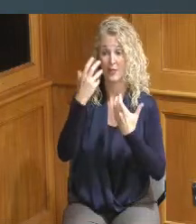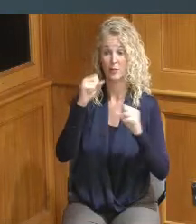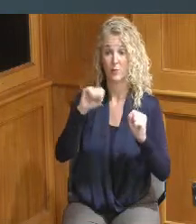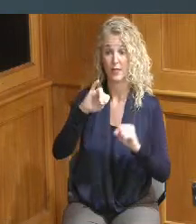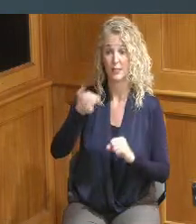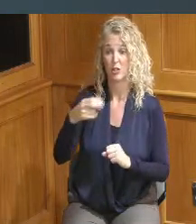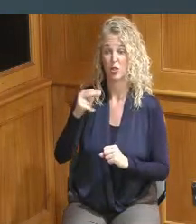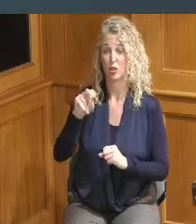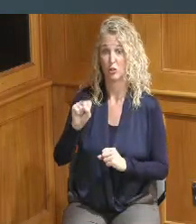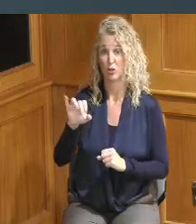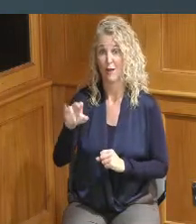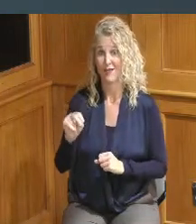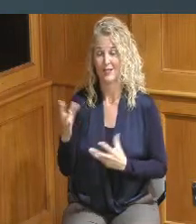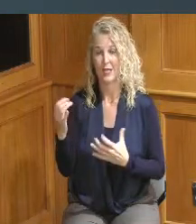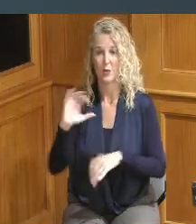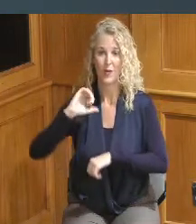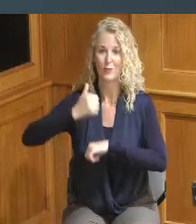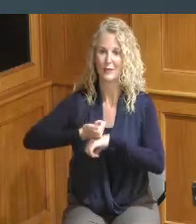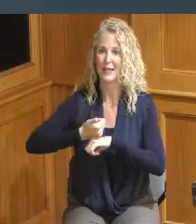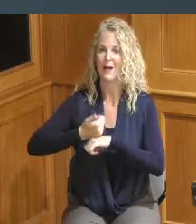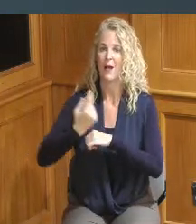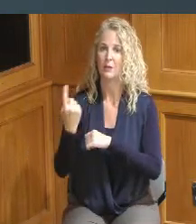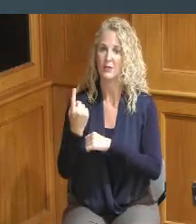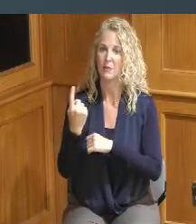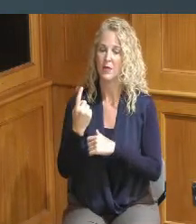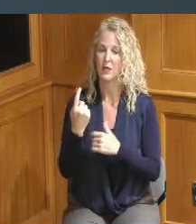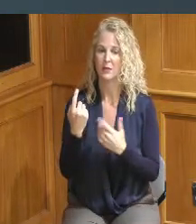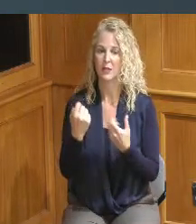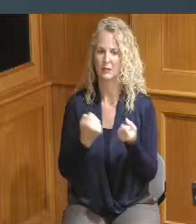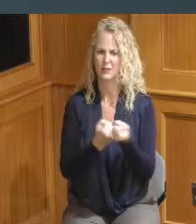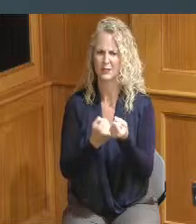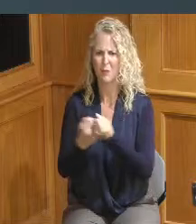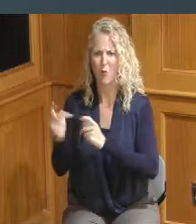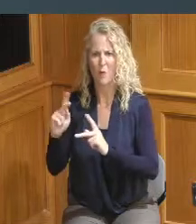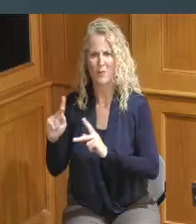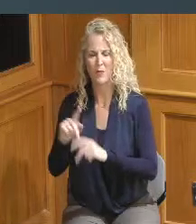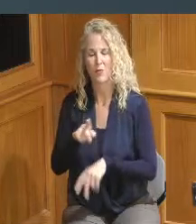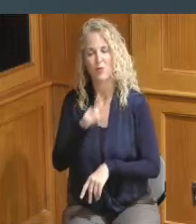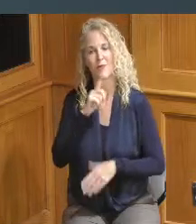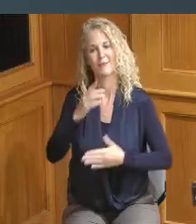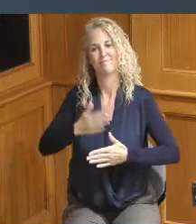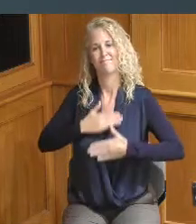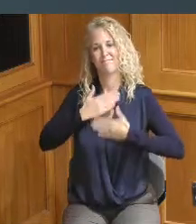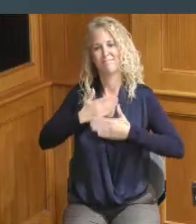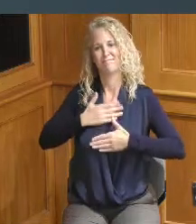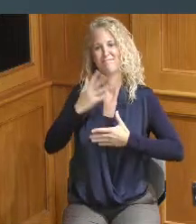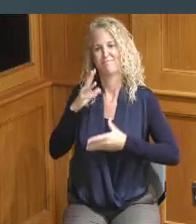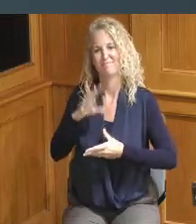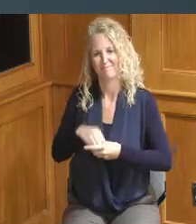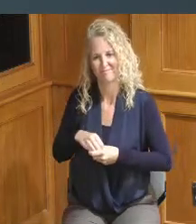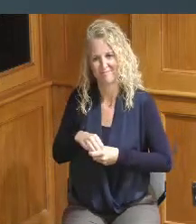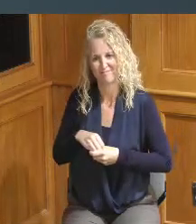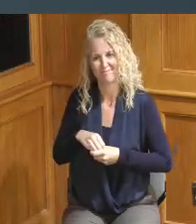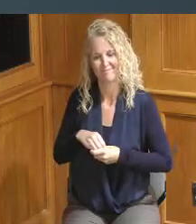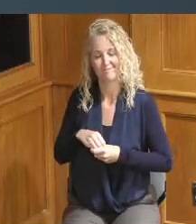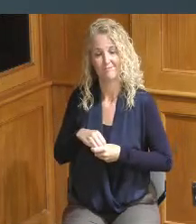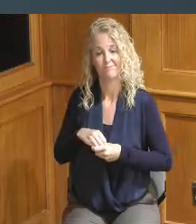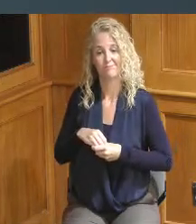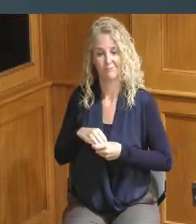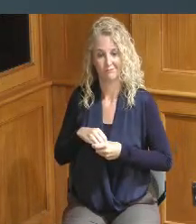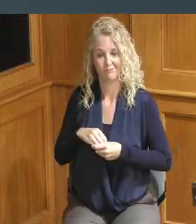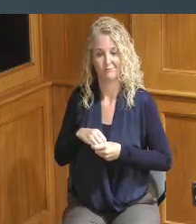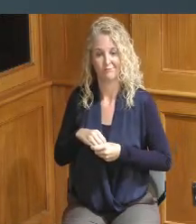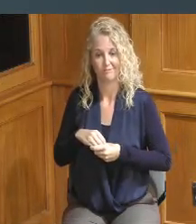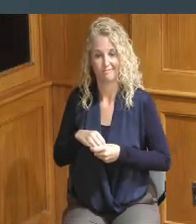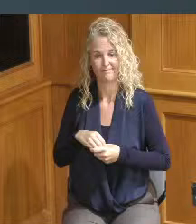be around the country and all the people they helped. So I was very happy to be a part of that. In addition to